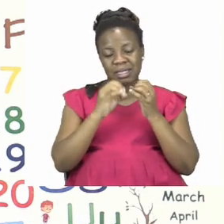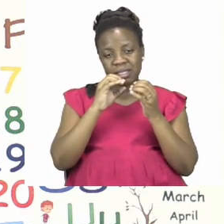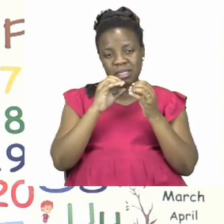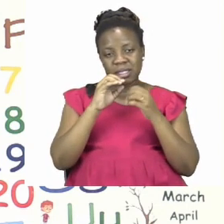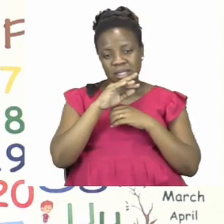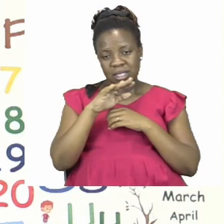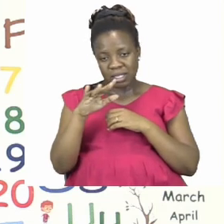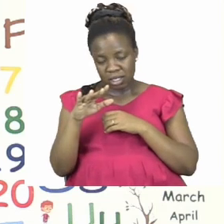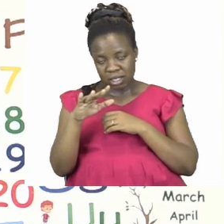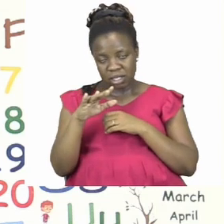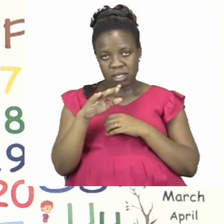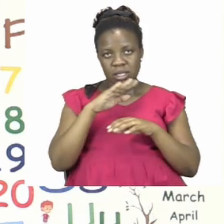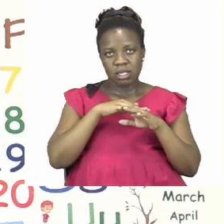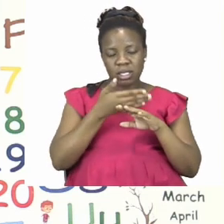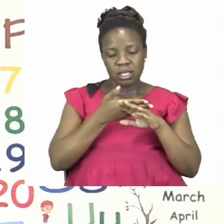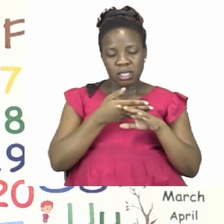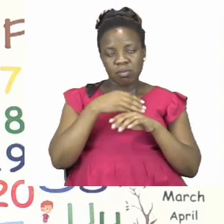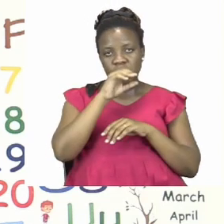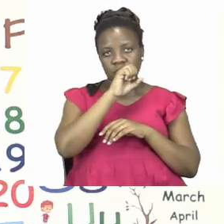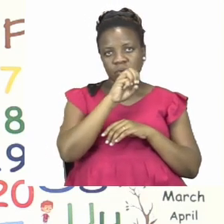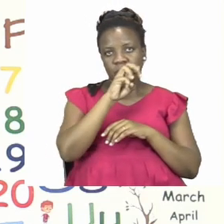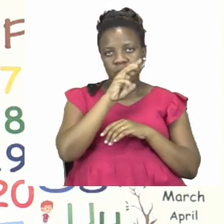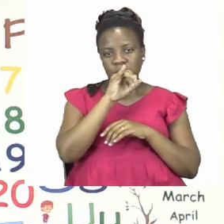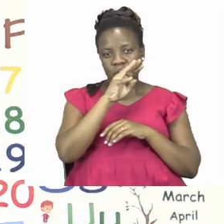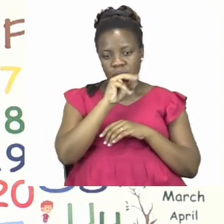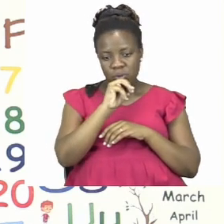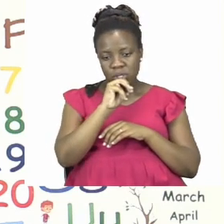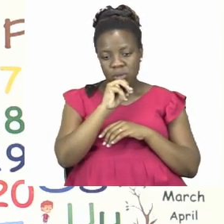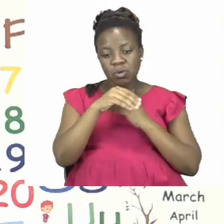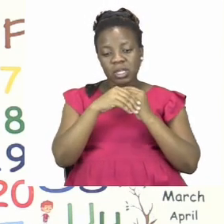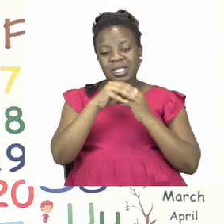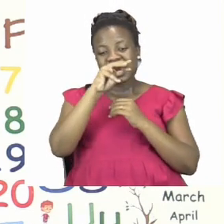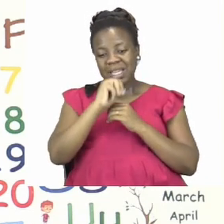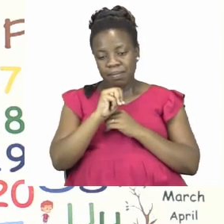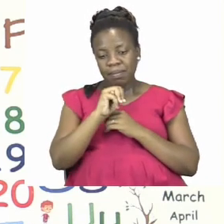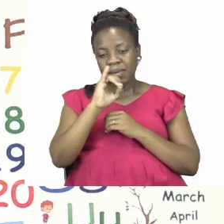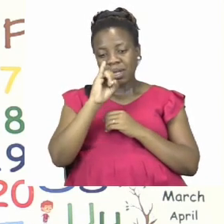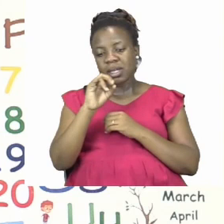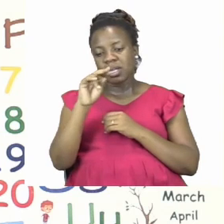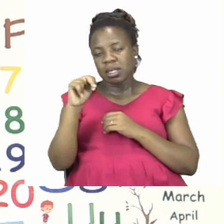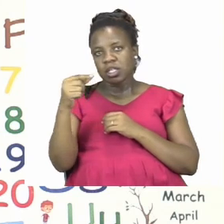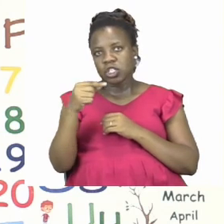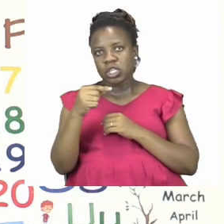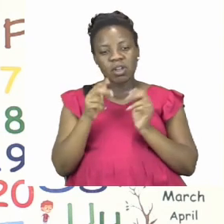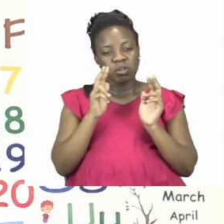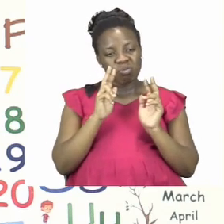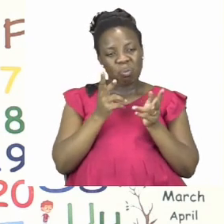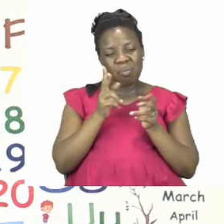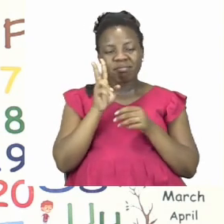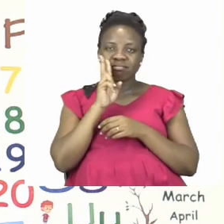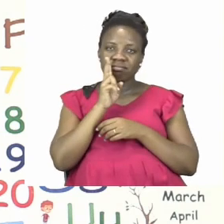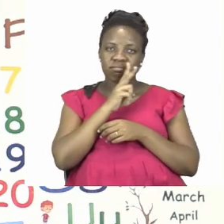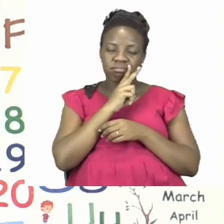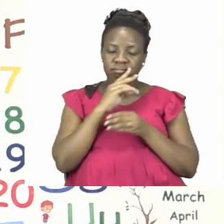it is just a normal regular word or a verb, we just add ing. Remember, they want you